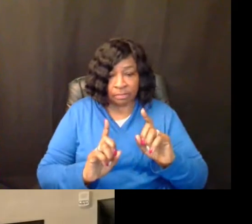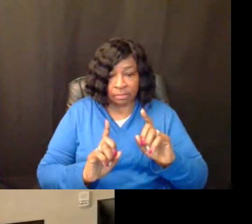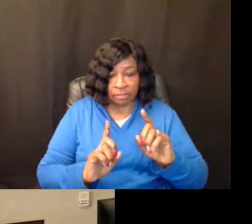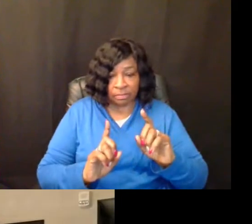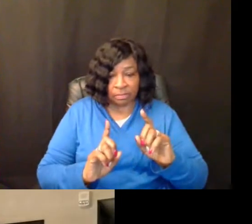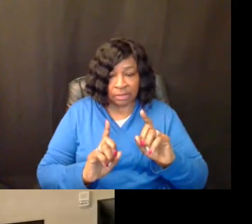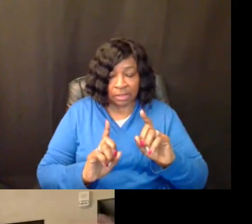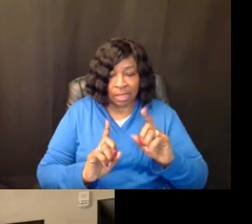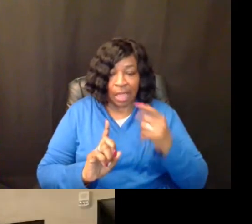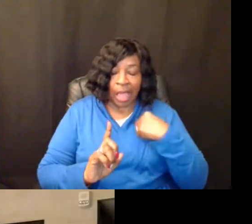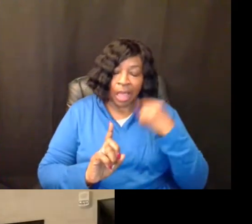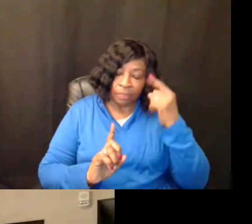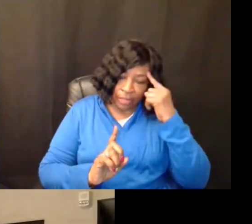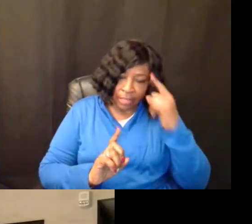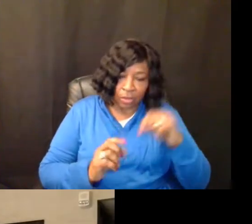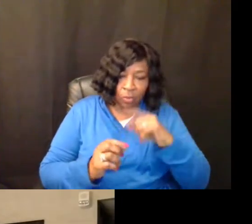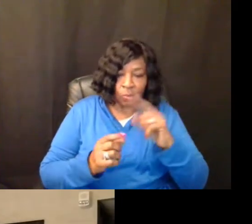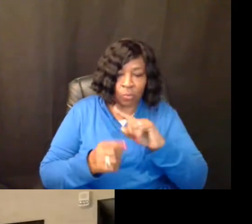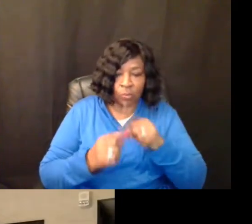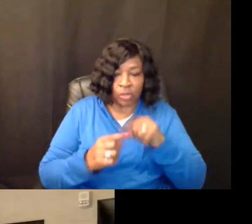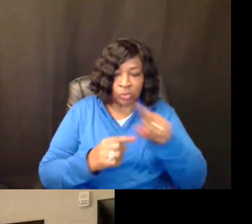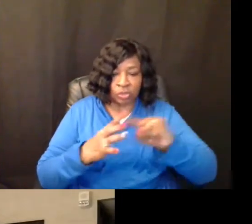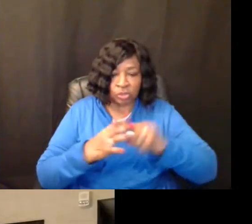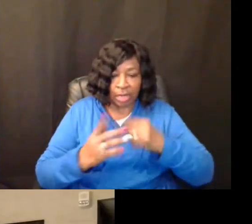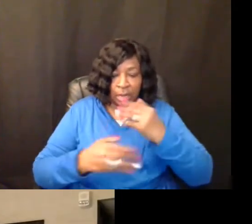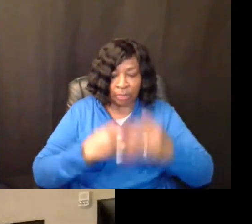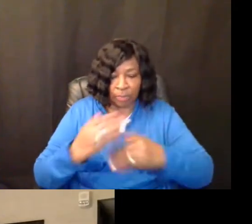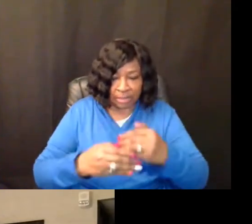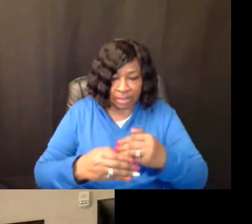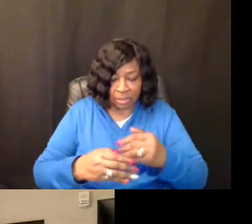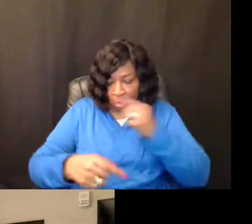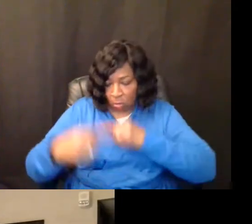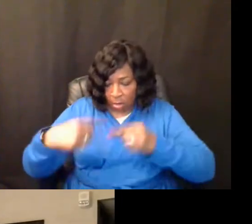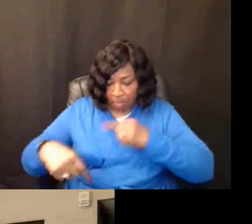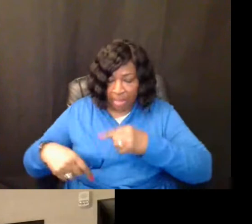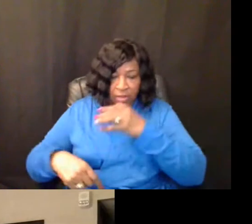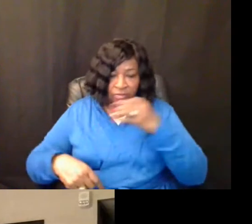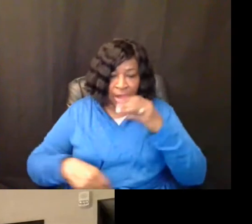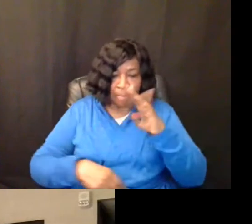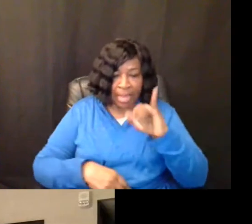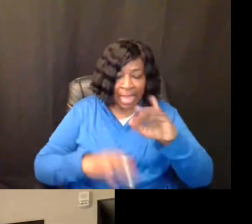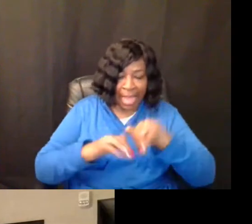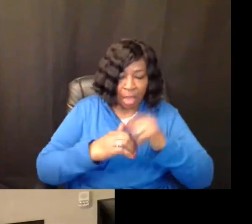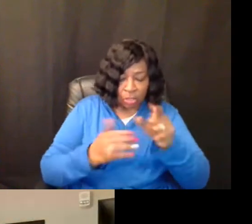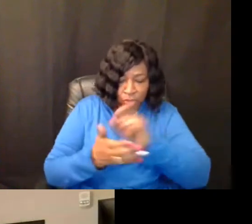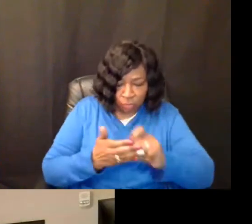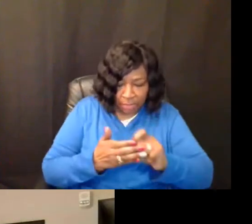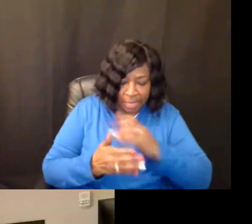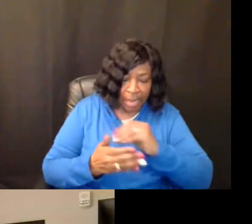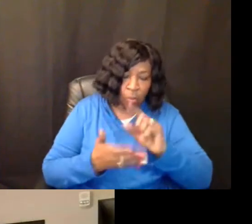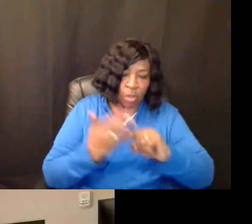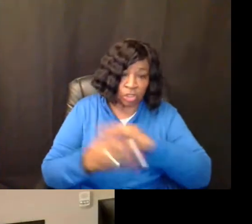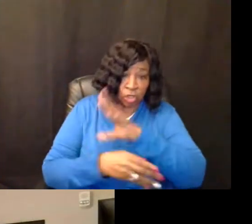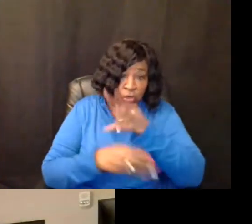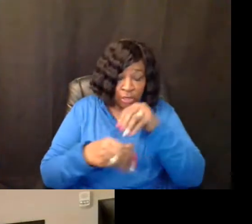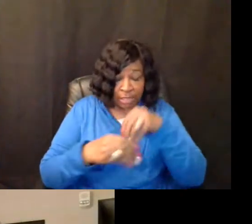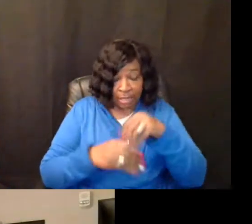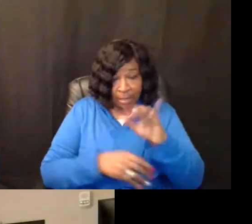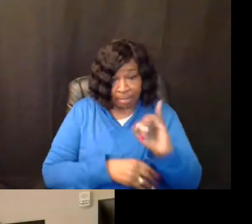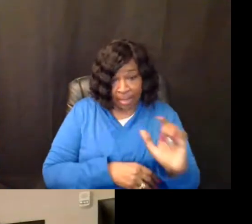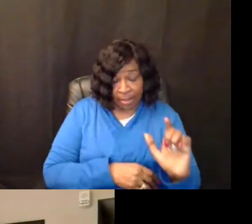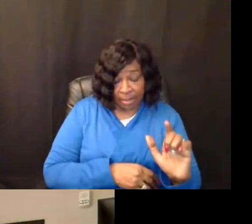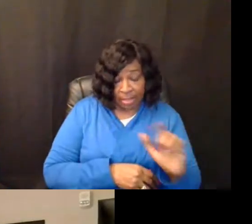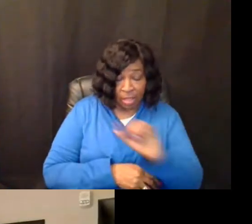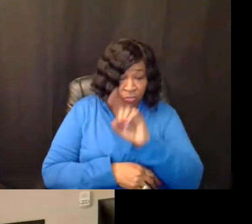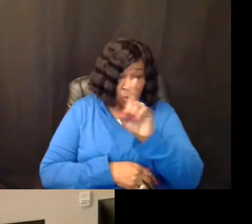I think we need to start with process, right? And going back to the Farm Bill, how it's written, what's included in that bill. And the